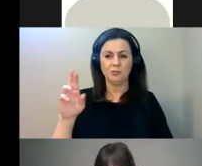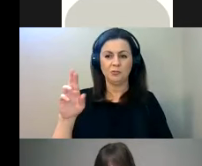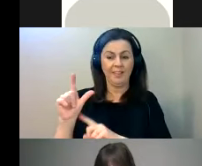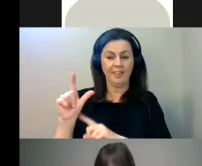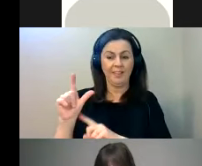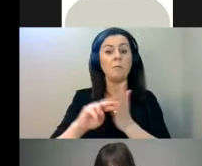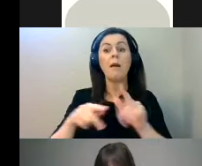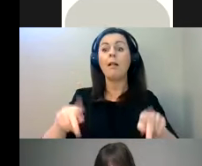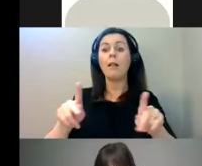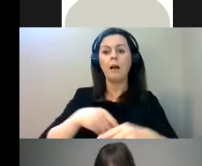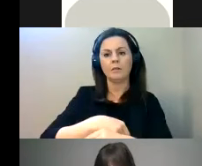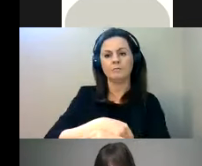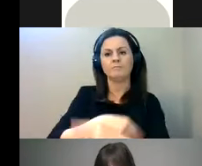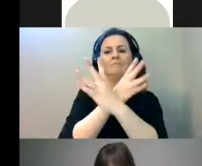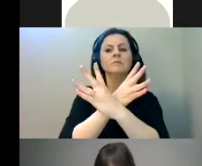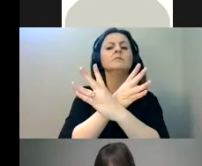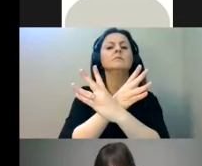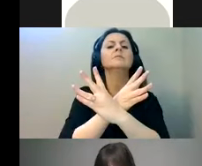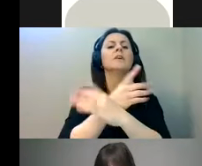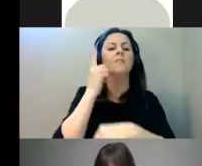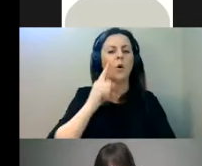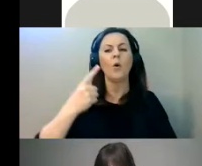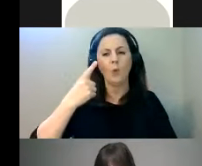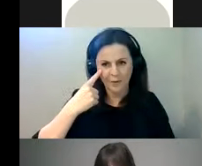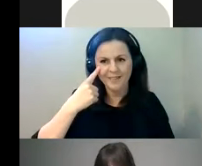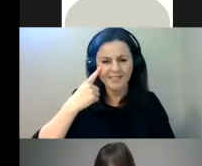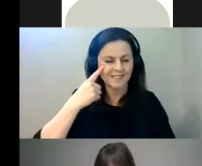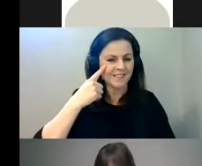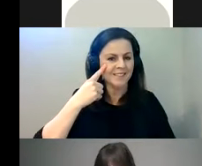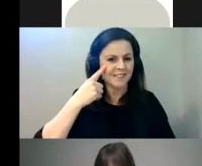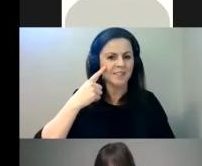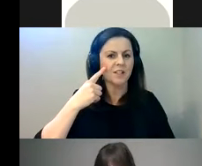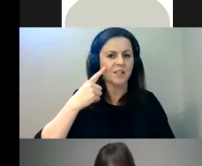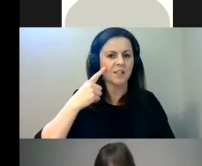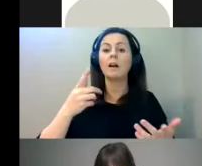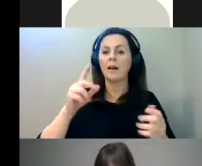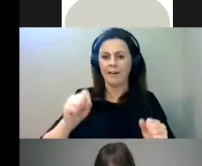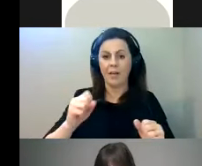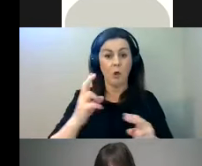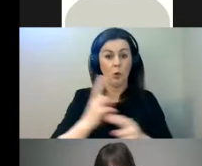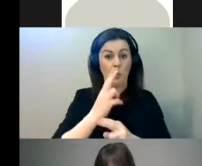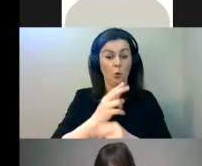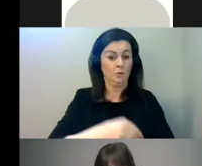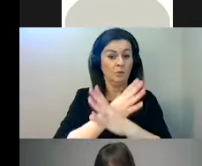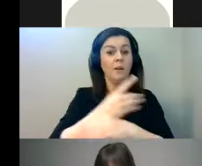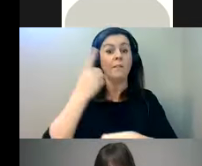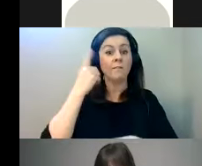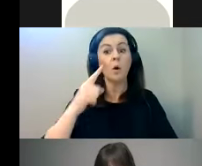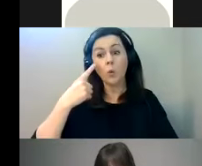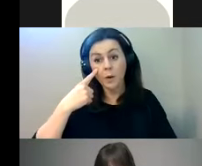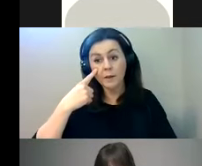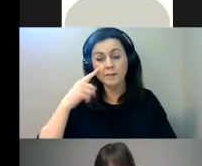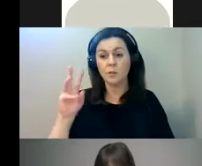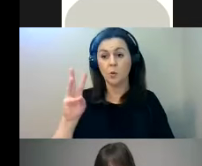communication technologies, such as we're using today, to be used to witness both wills and powers of attorney. One of